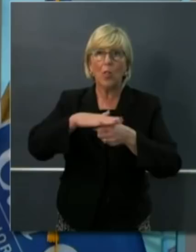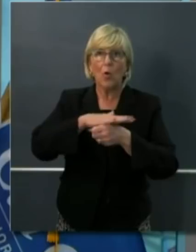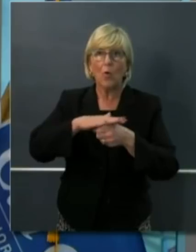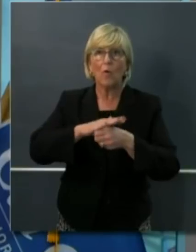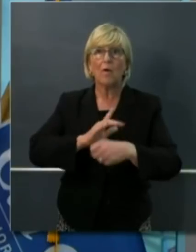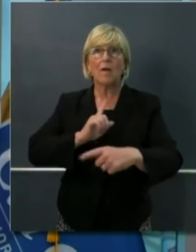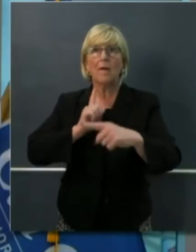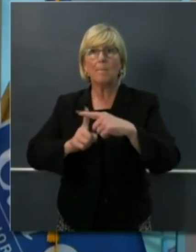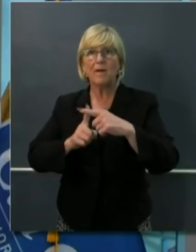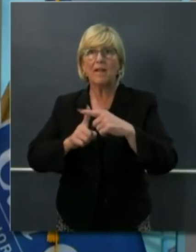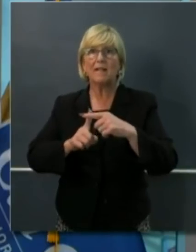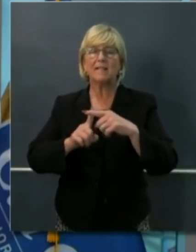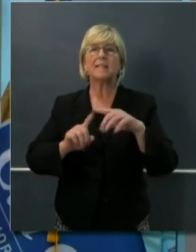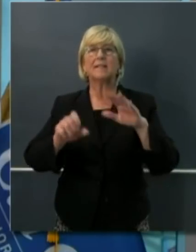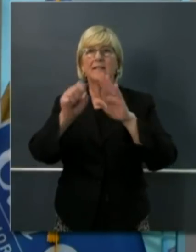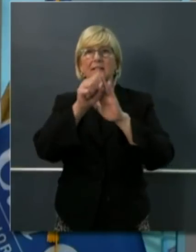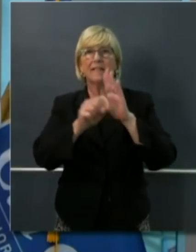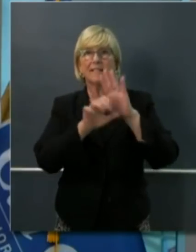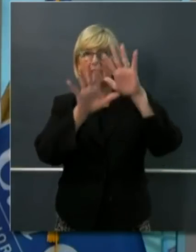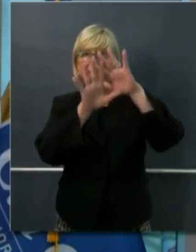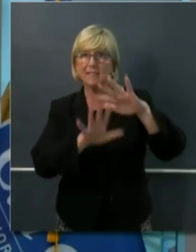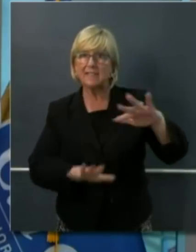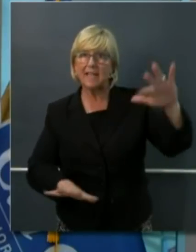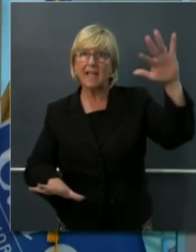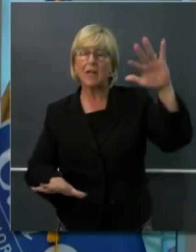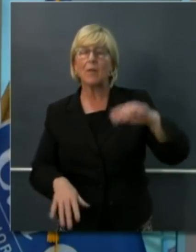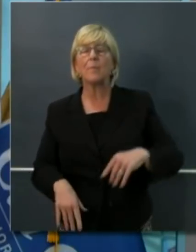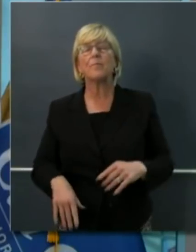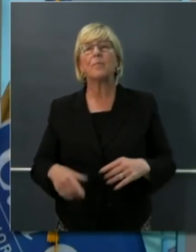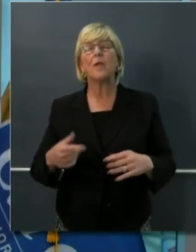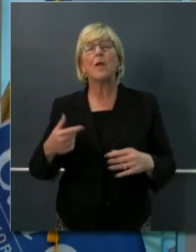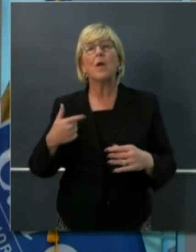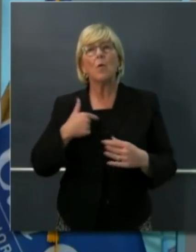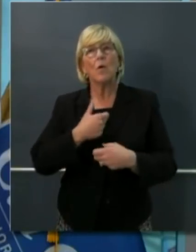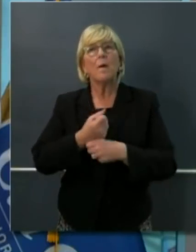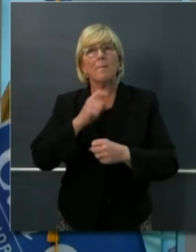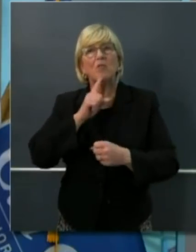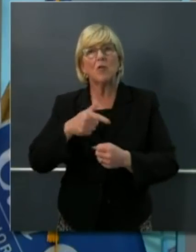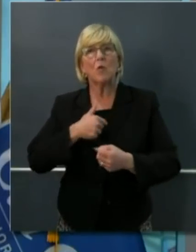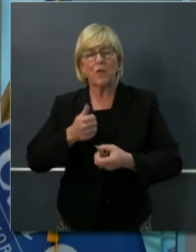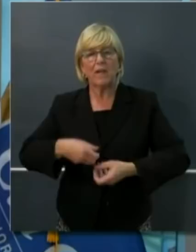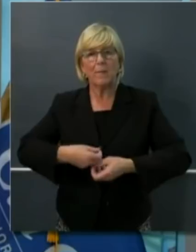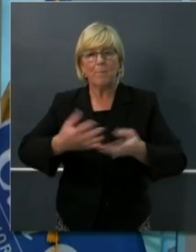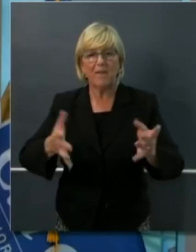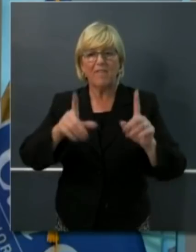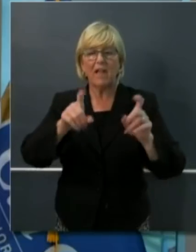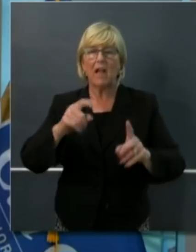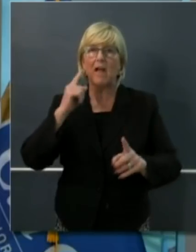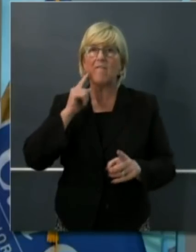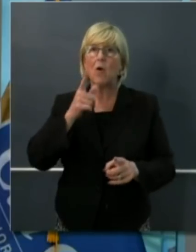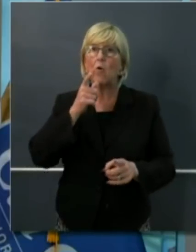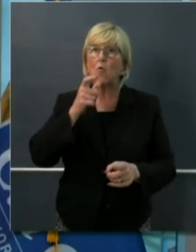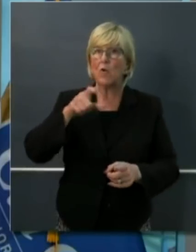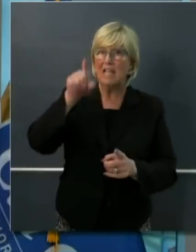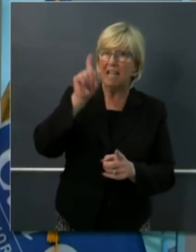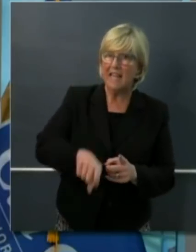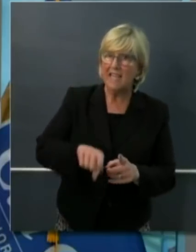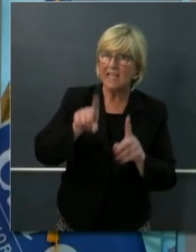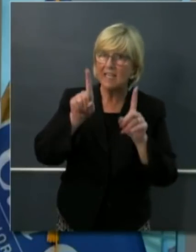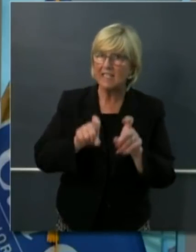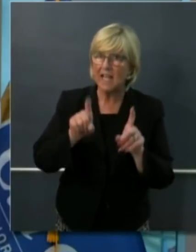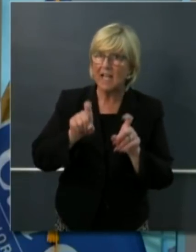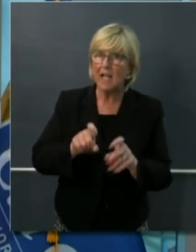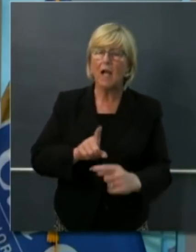places available that those who need a test and even those who want a test can be tested to provide not just the public health